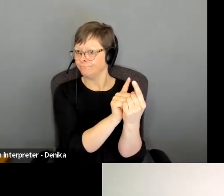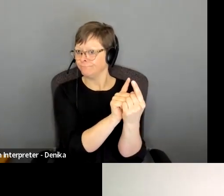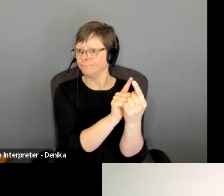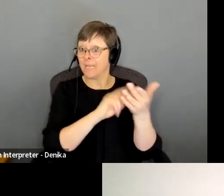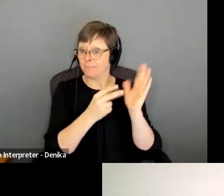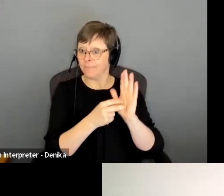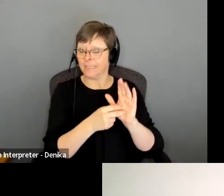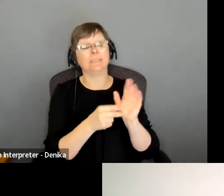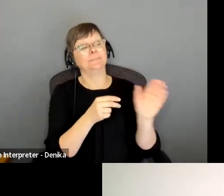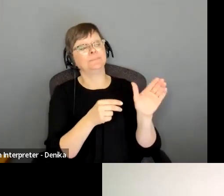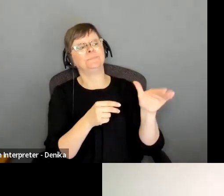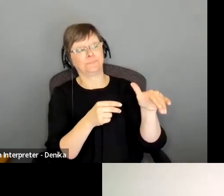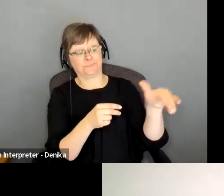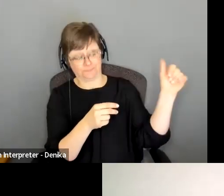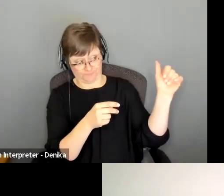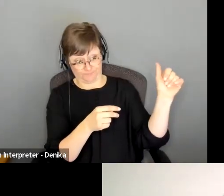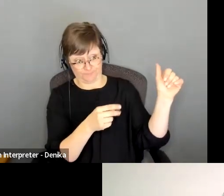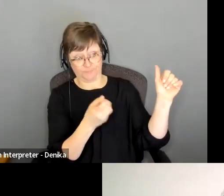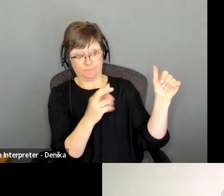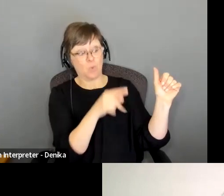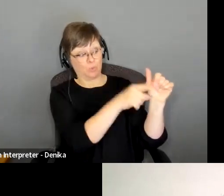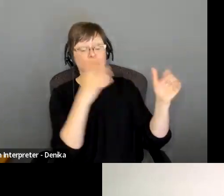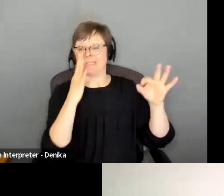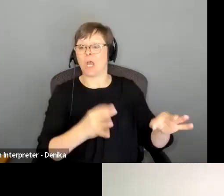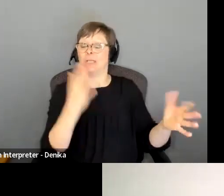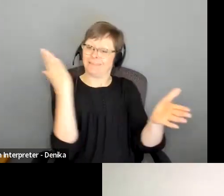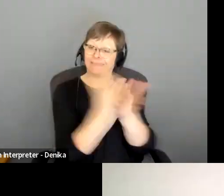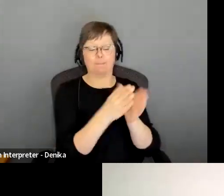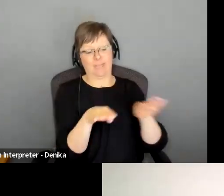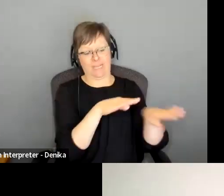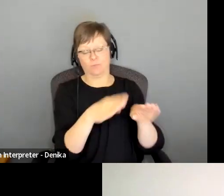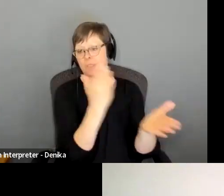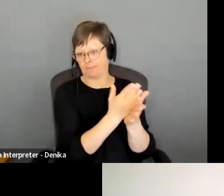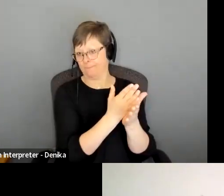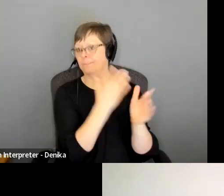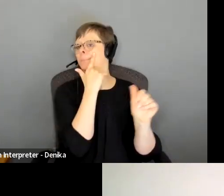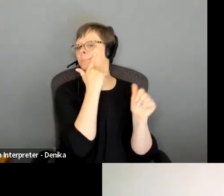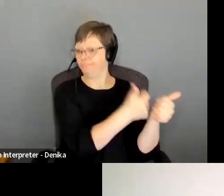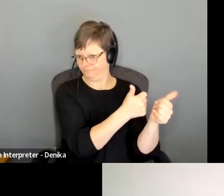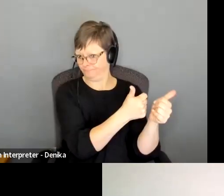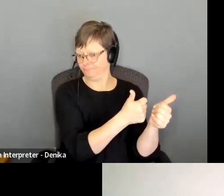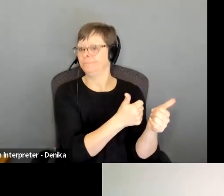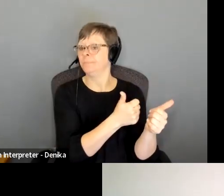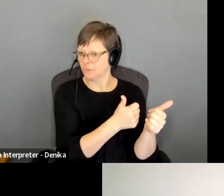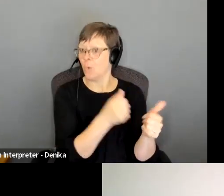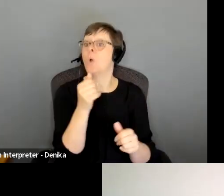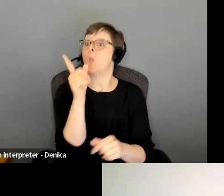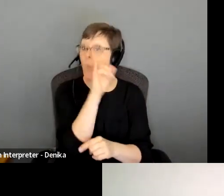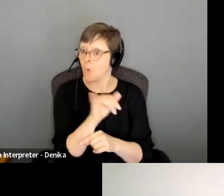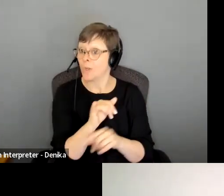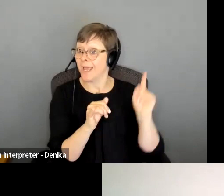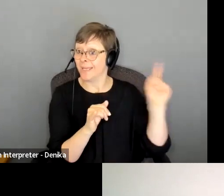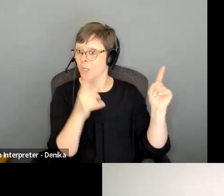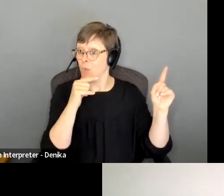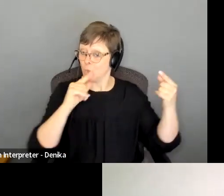leave the situation, or the perpetrator can make the choice to stop. So again, this can look like going directly to the person who is